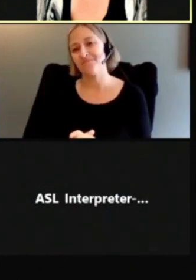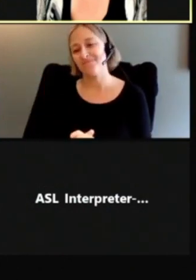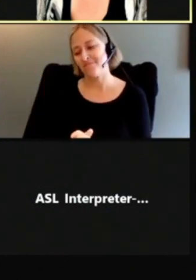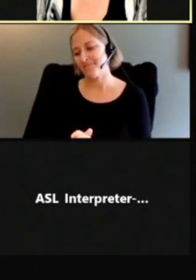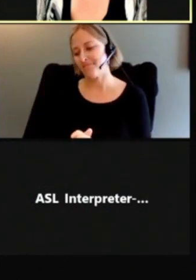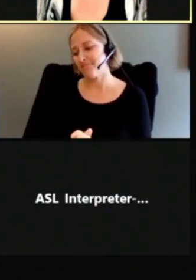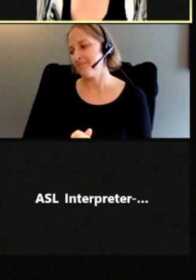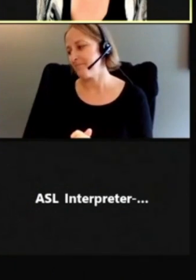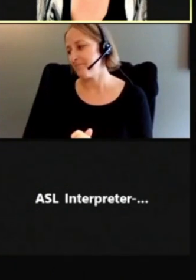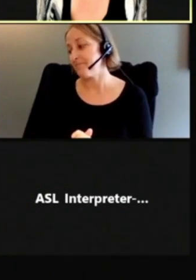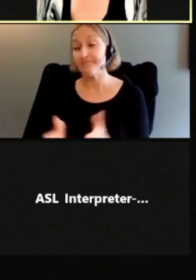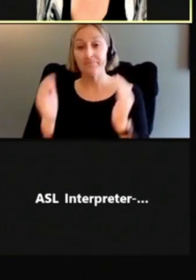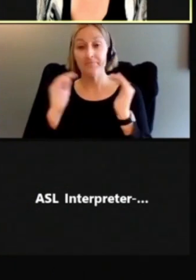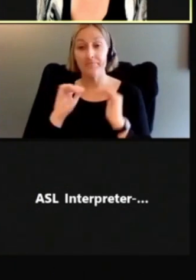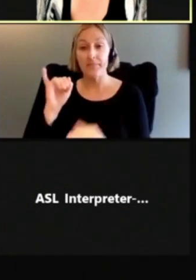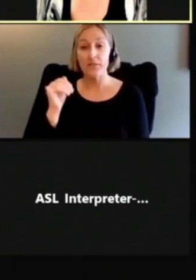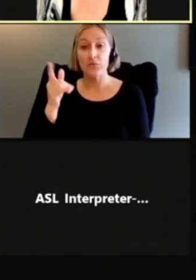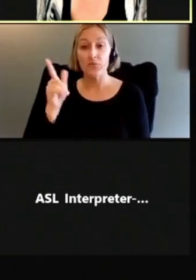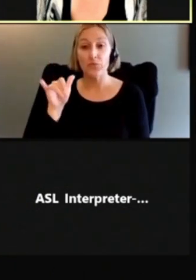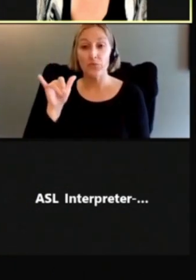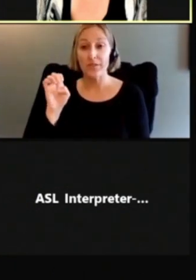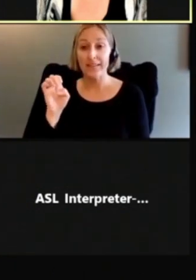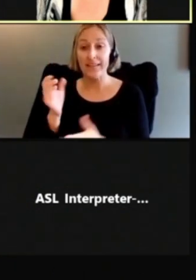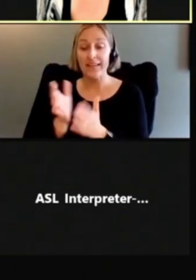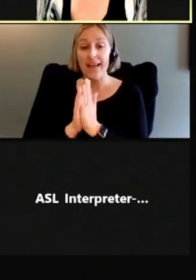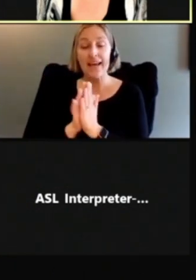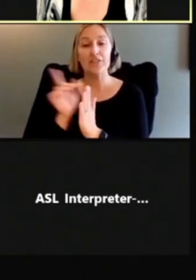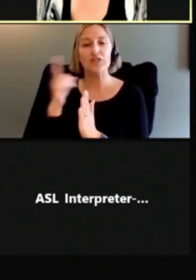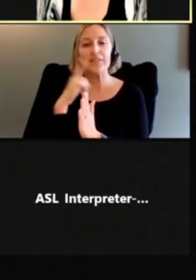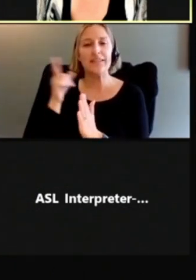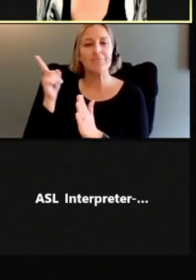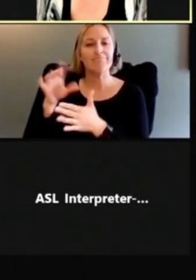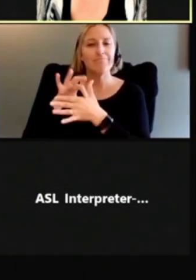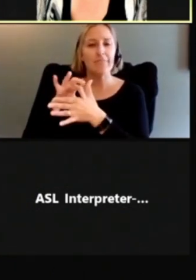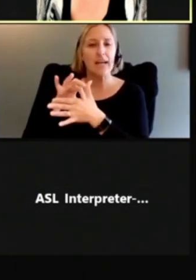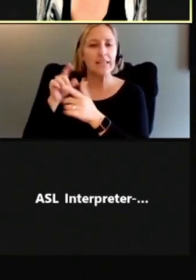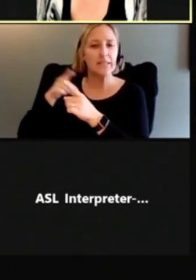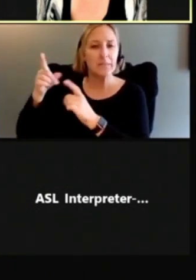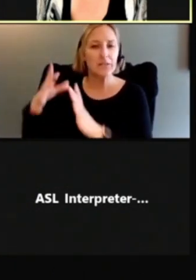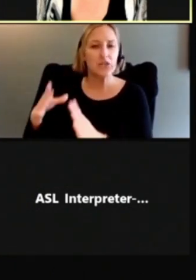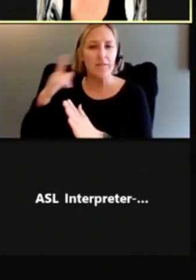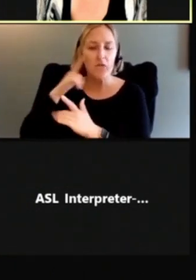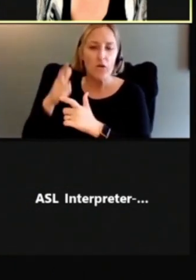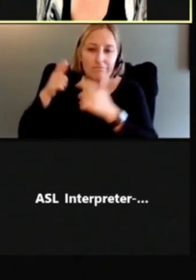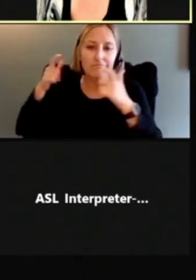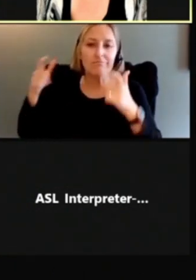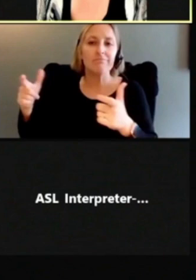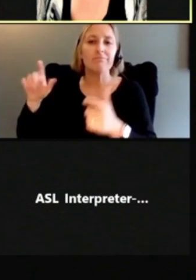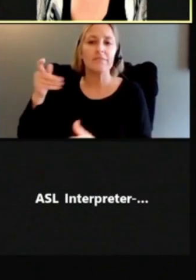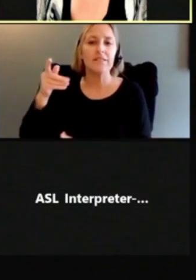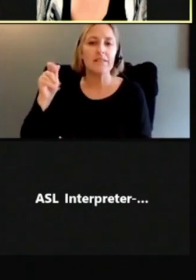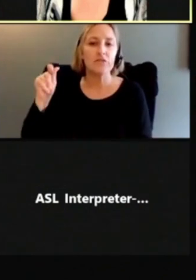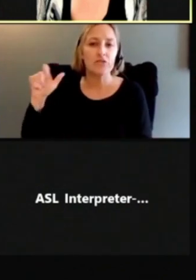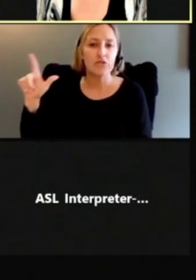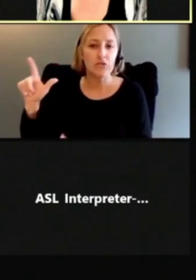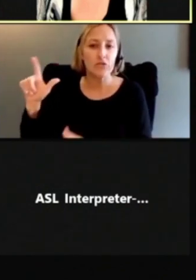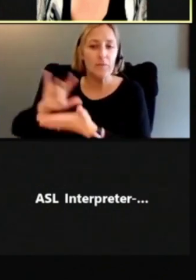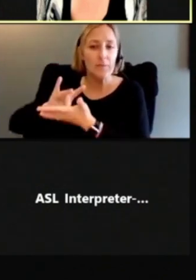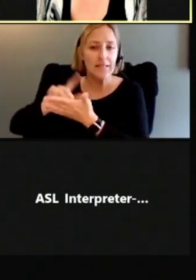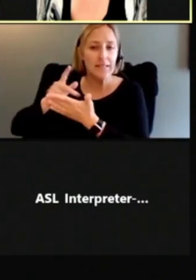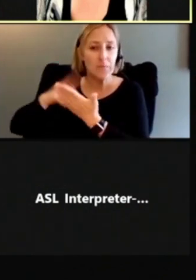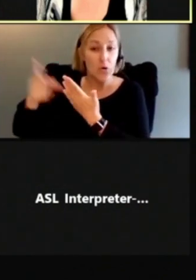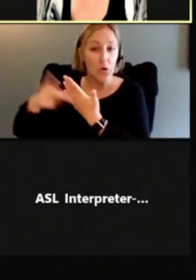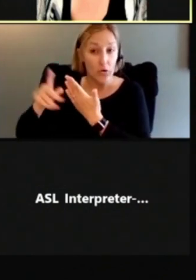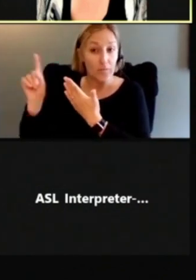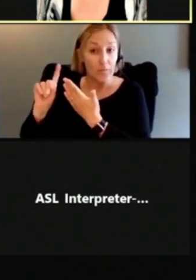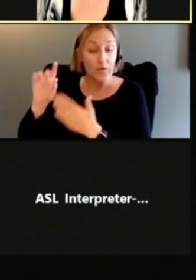See, Julie asked, I'm the content specialist for a large digital medicine program in New Orleans. We've